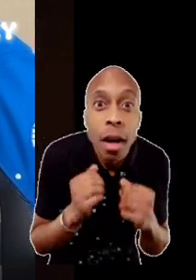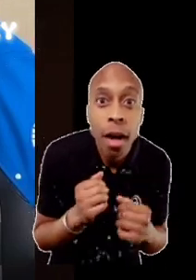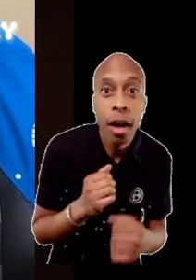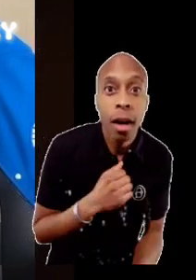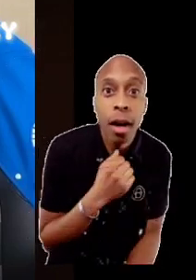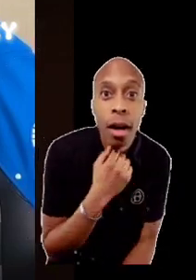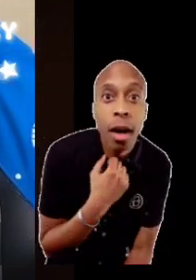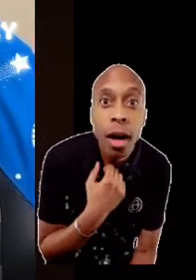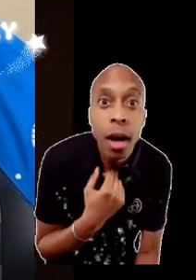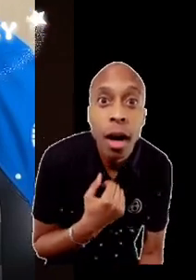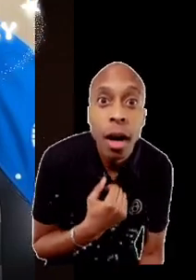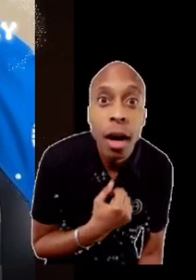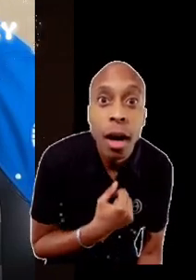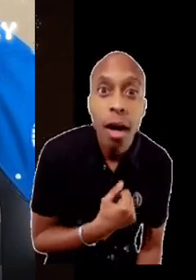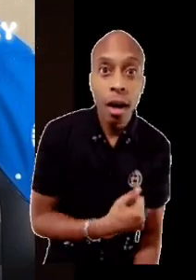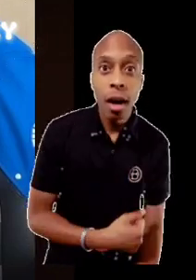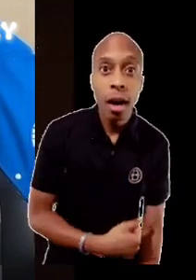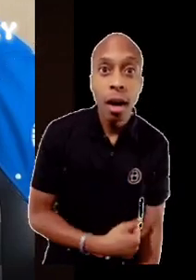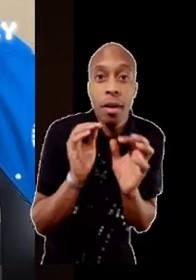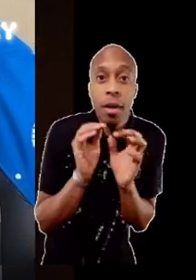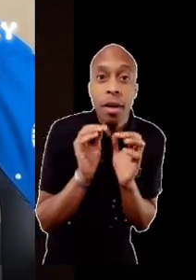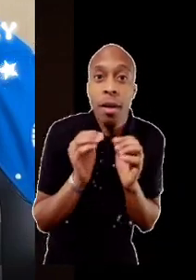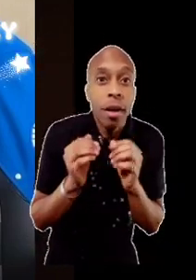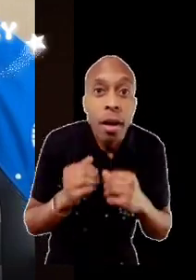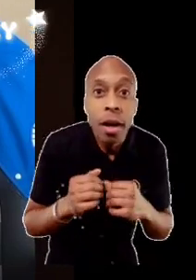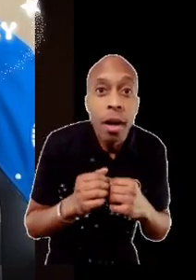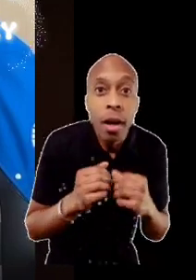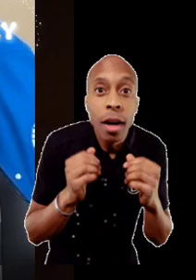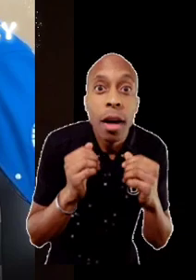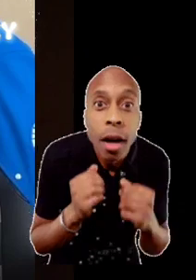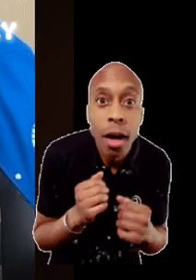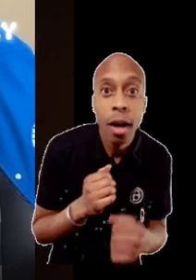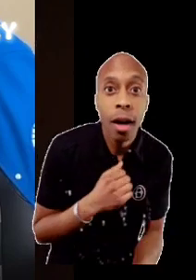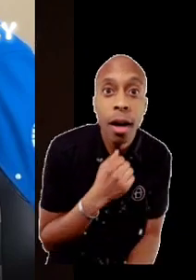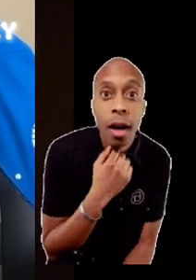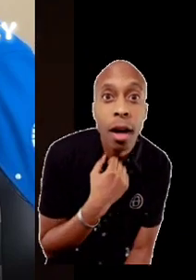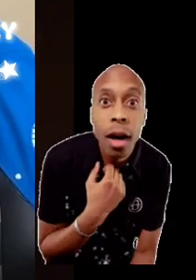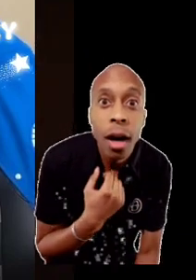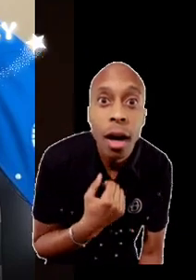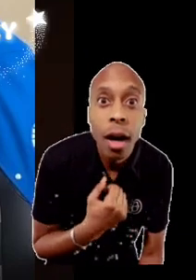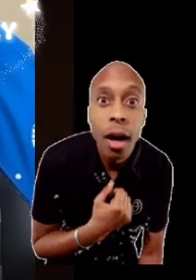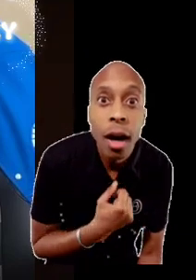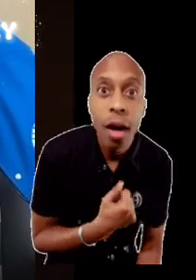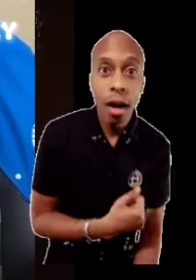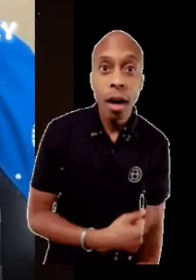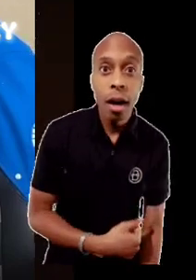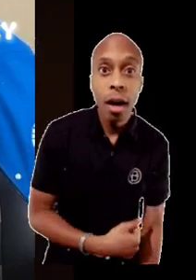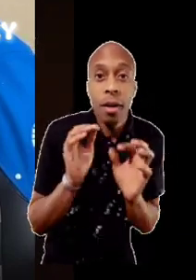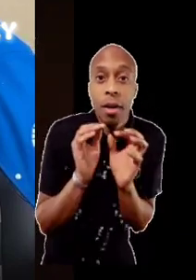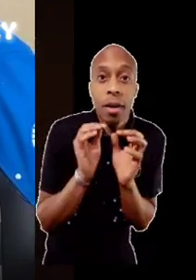what knock, nick the knock. Name by name too. Uno too wicked.